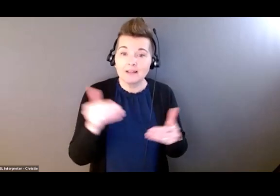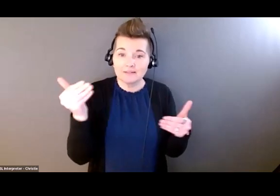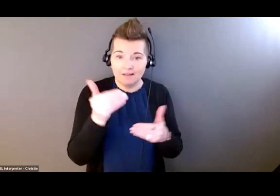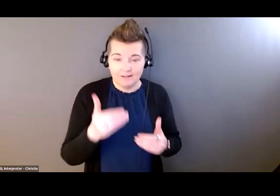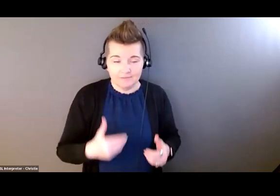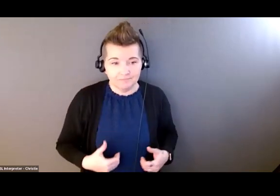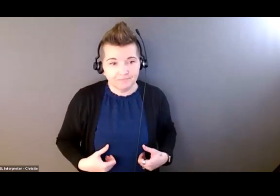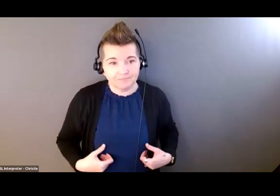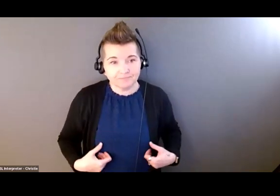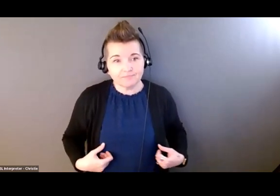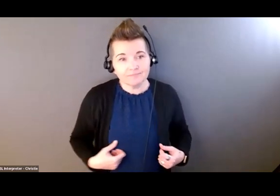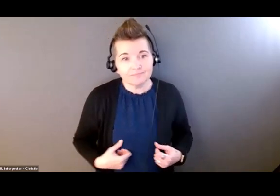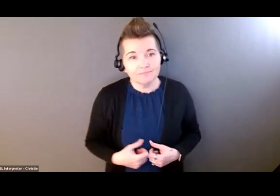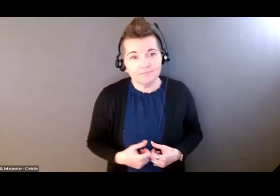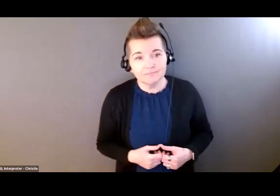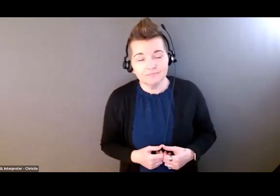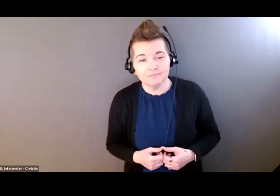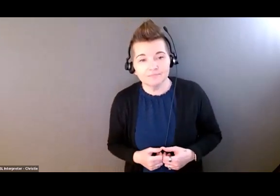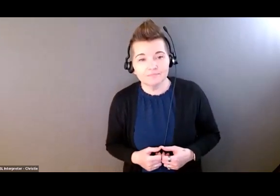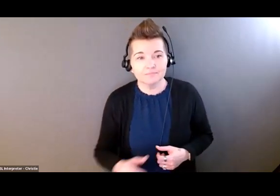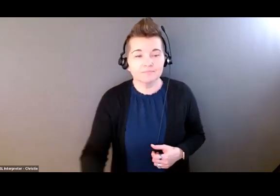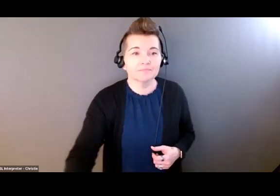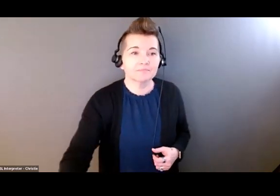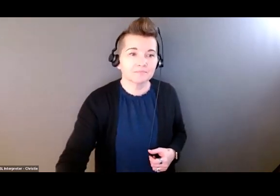slide, please.